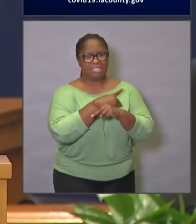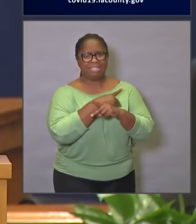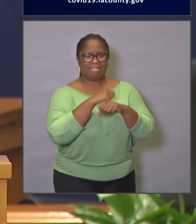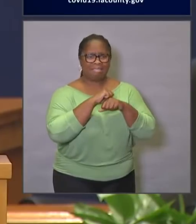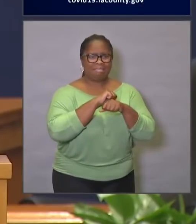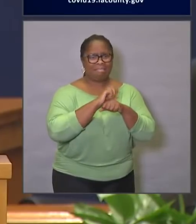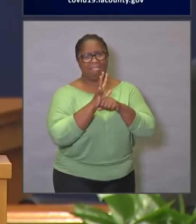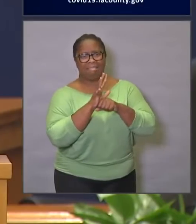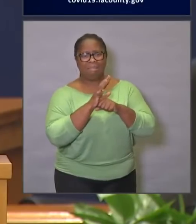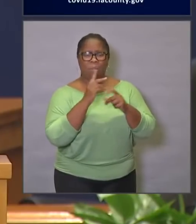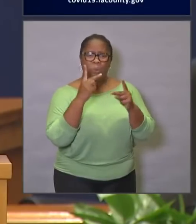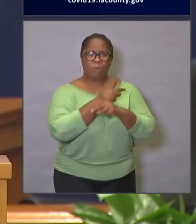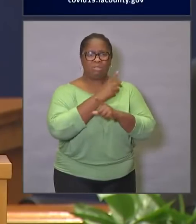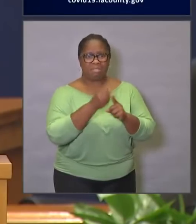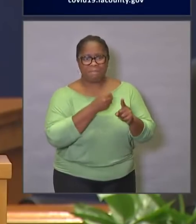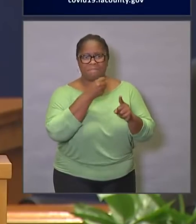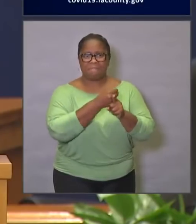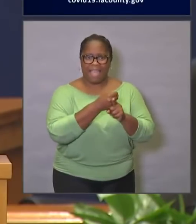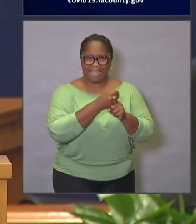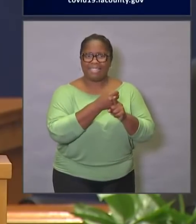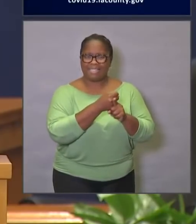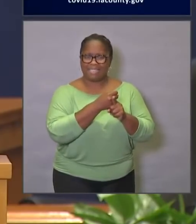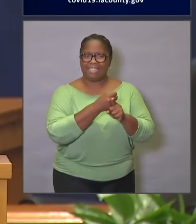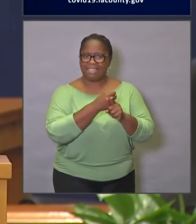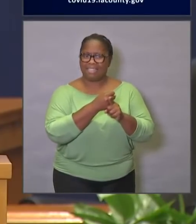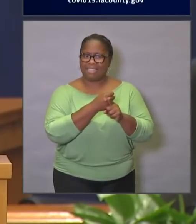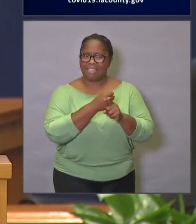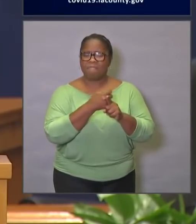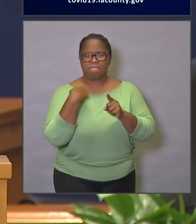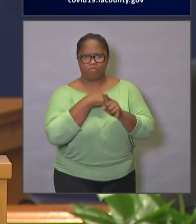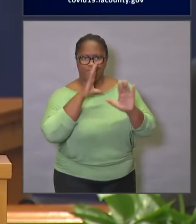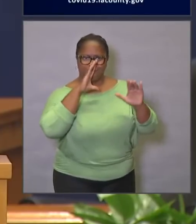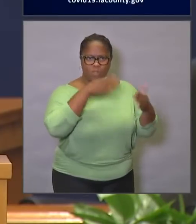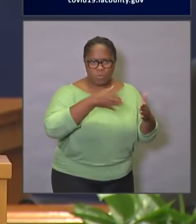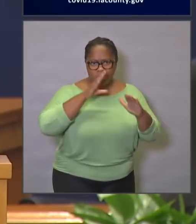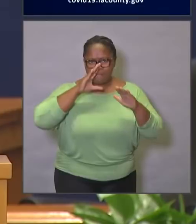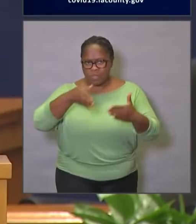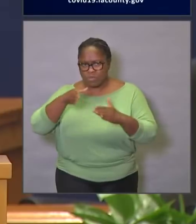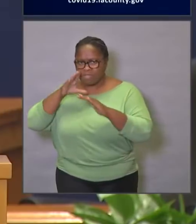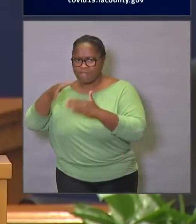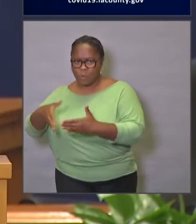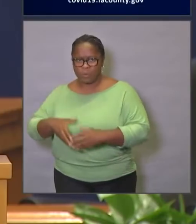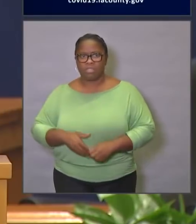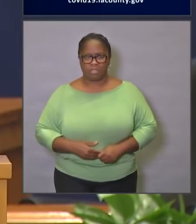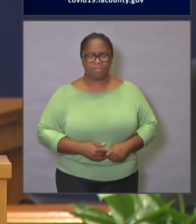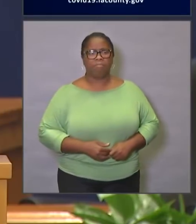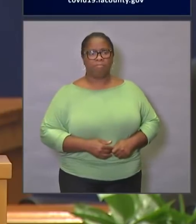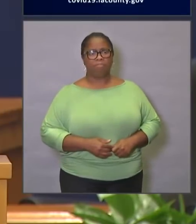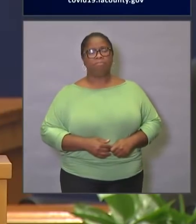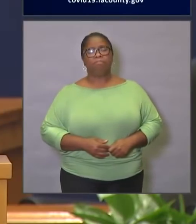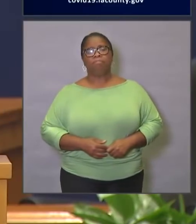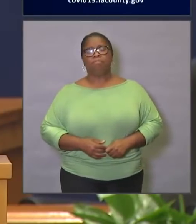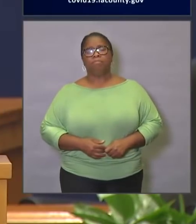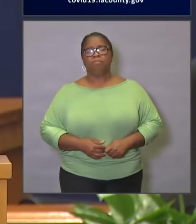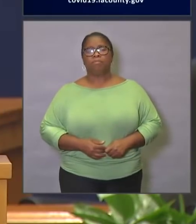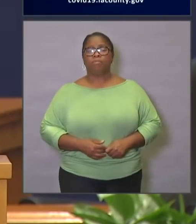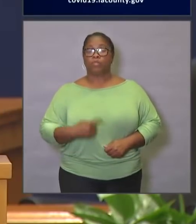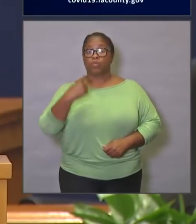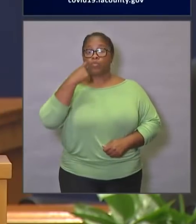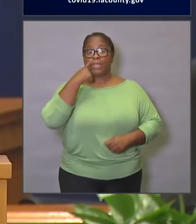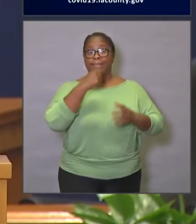to be most impacted in a negative way by COVID-19, as we've shared in recent weeks. As far as the